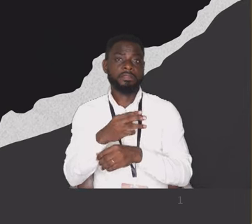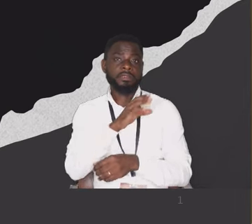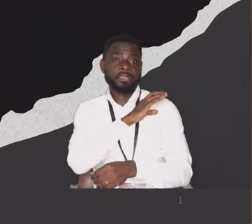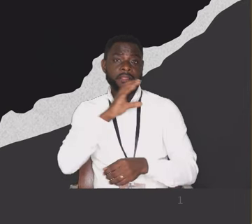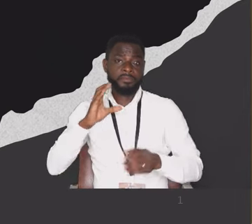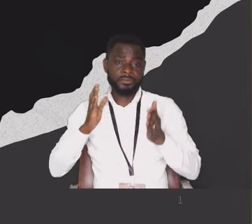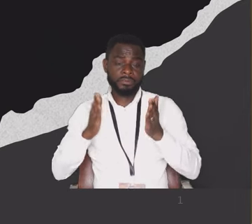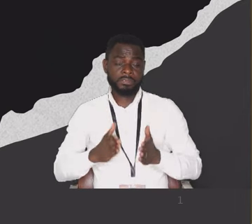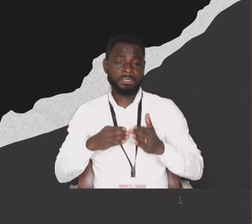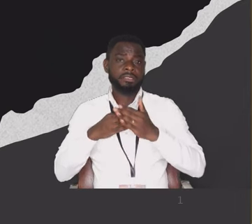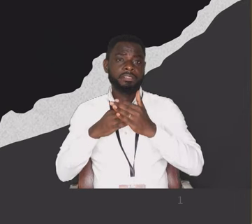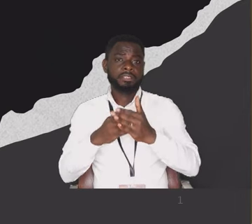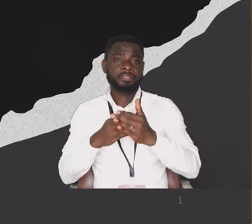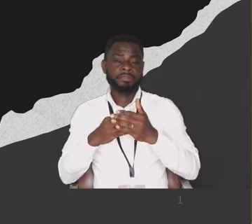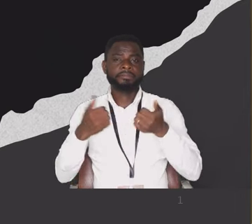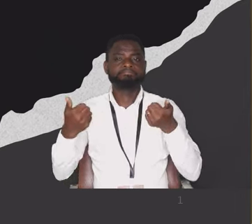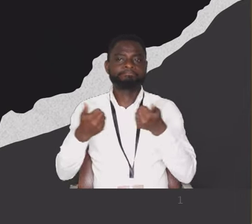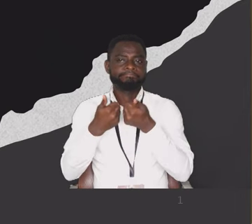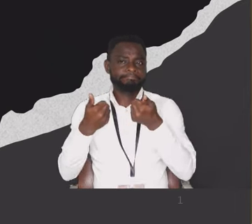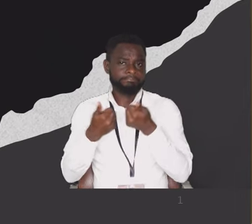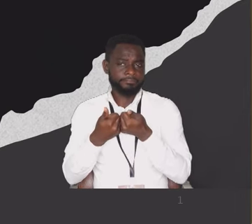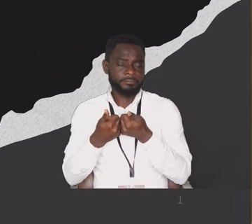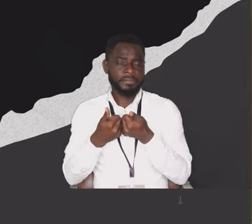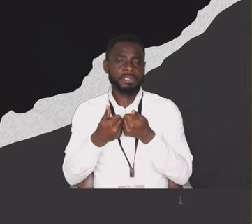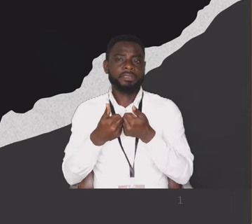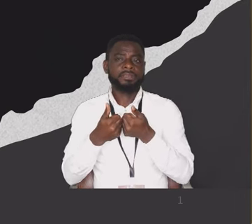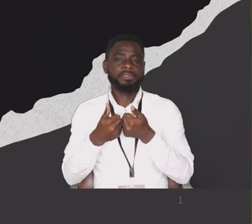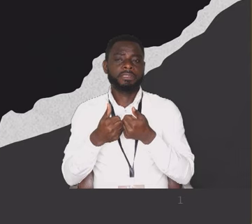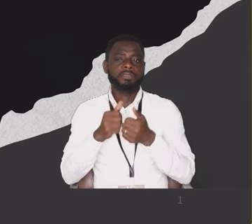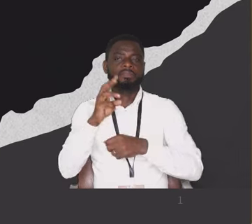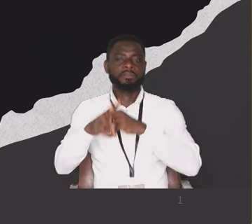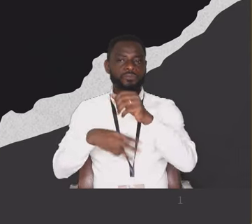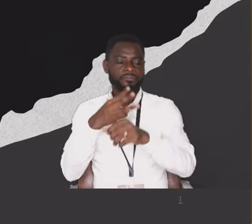Leadership Challenge in a Secular World.